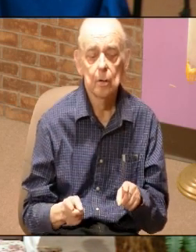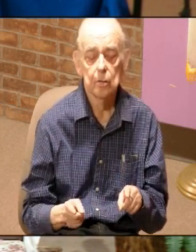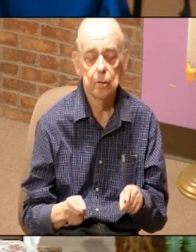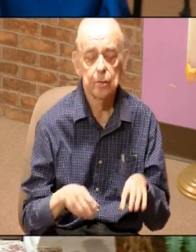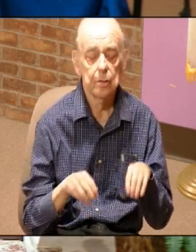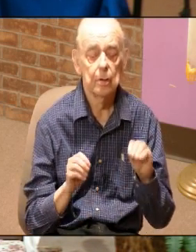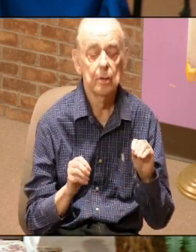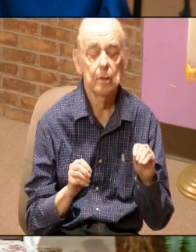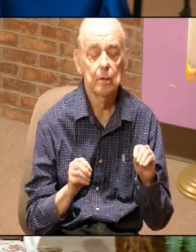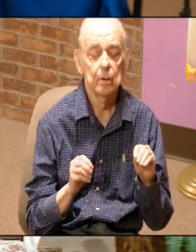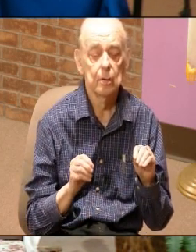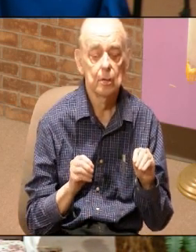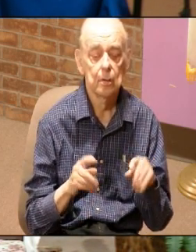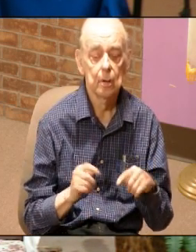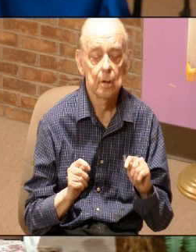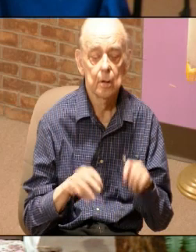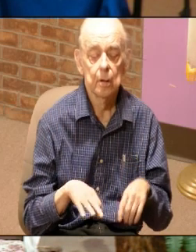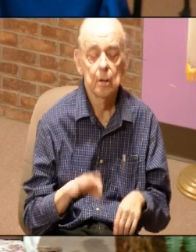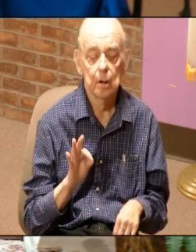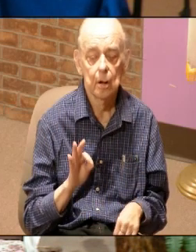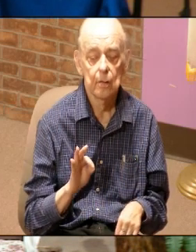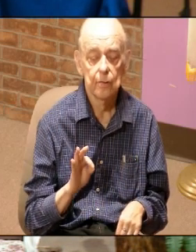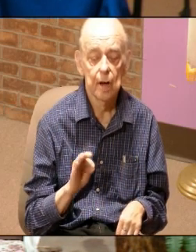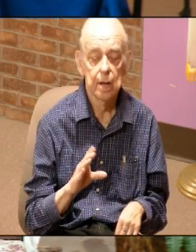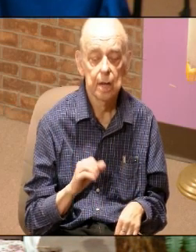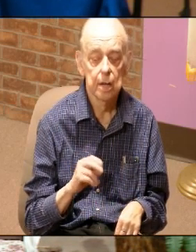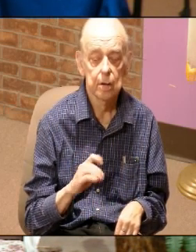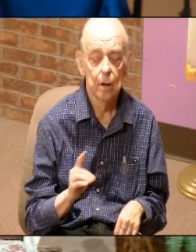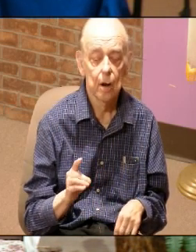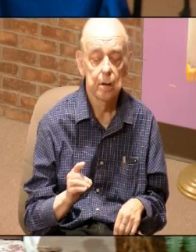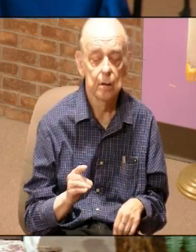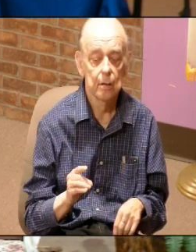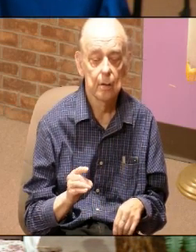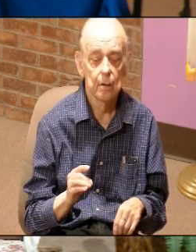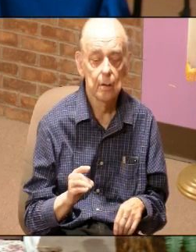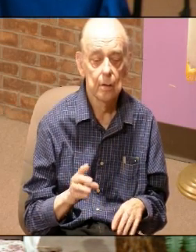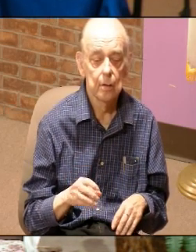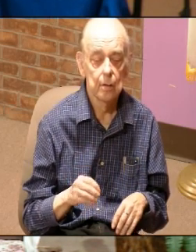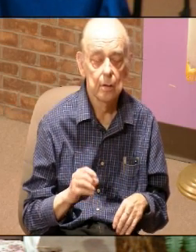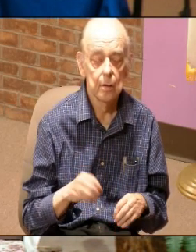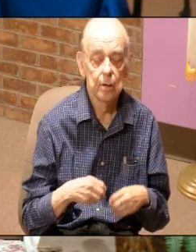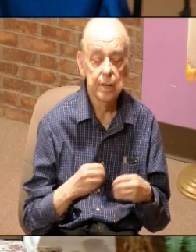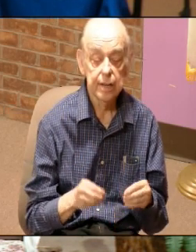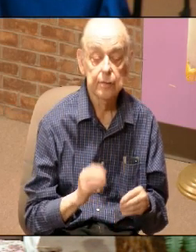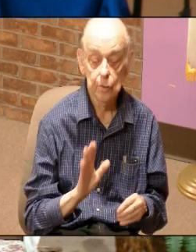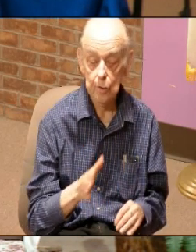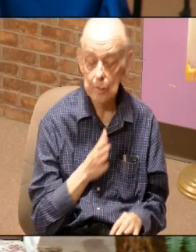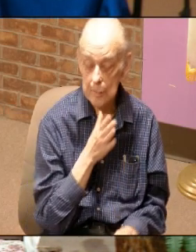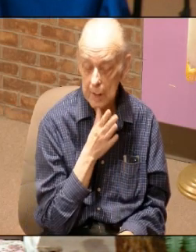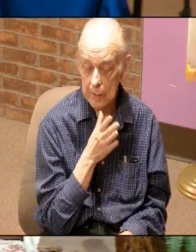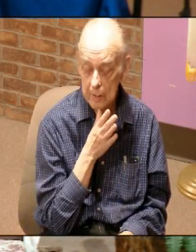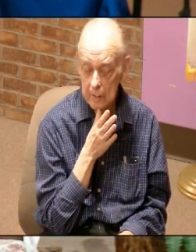store and you're trying to find a card to give to your mother,